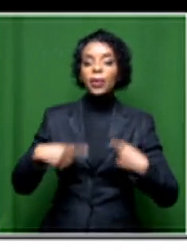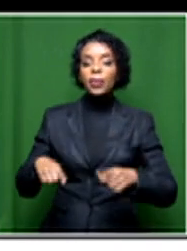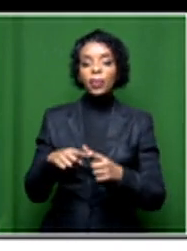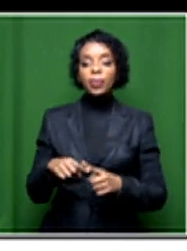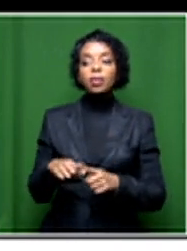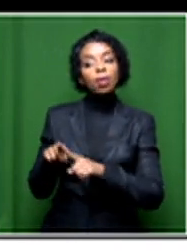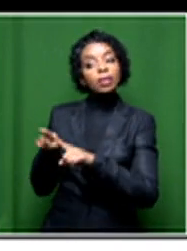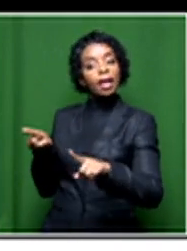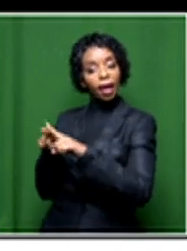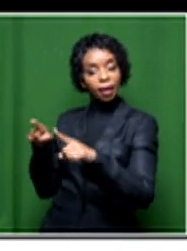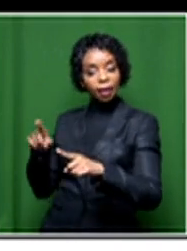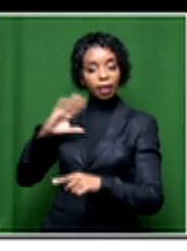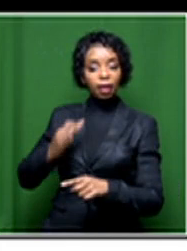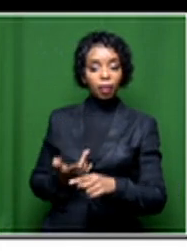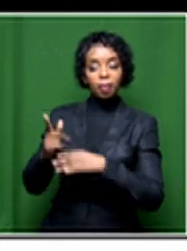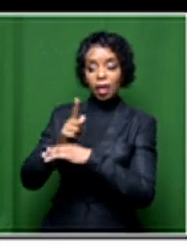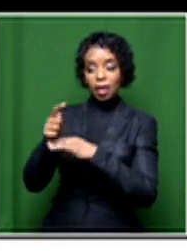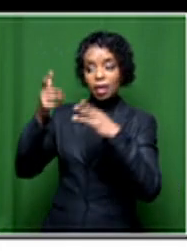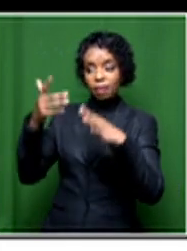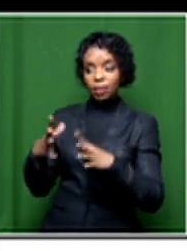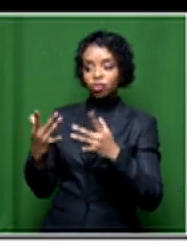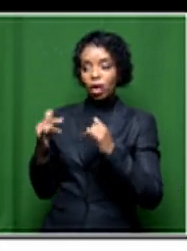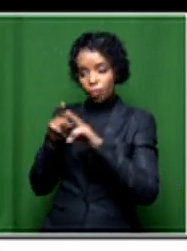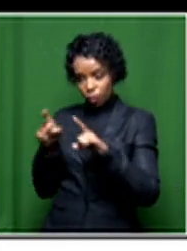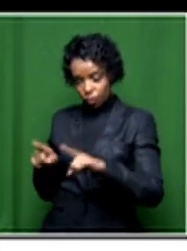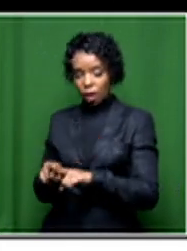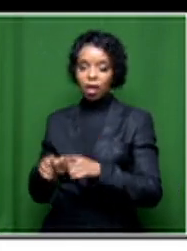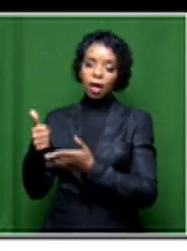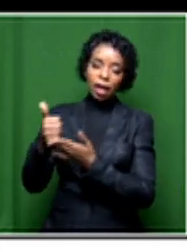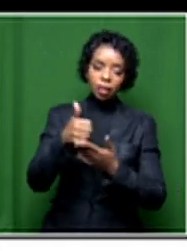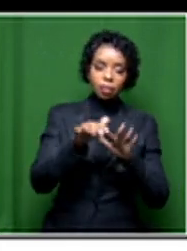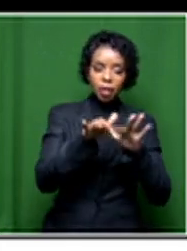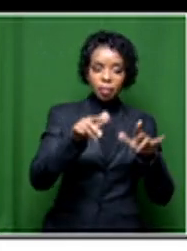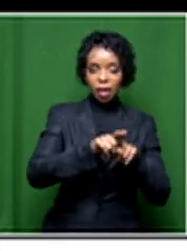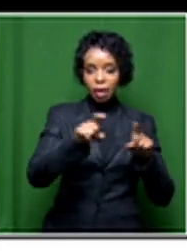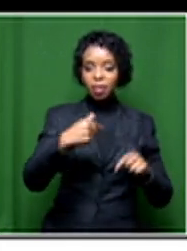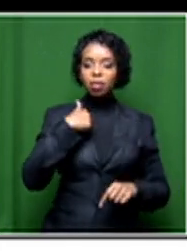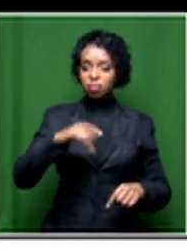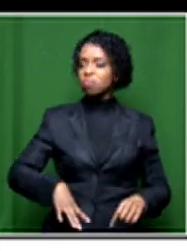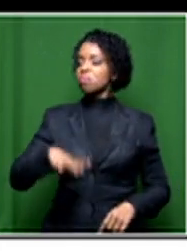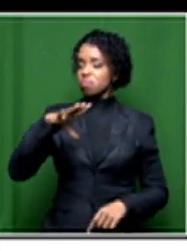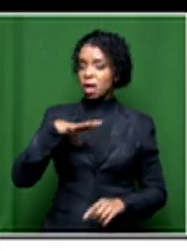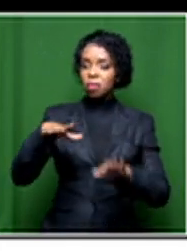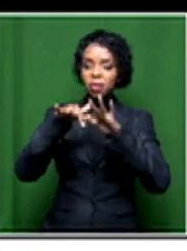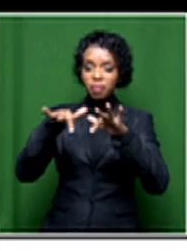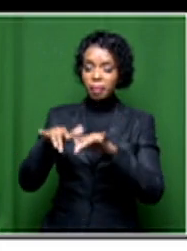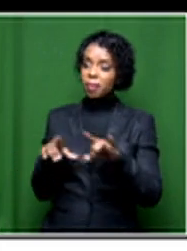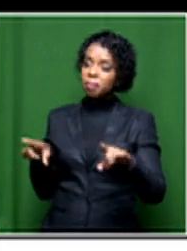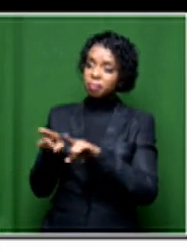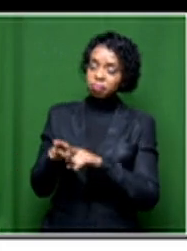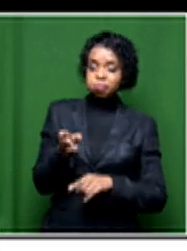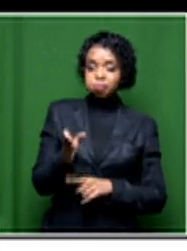they are now able to help people. So the response of the people behind the sewing machines is just fantastic, and I'm really proud of the people in our